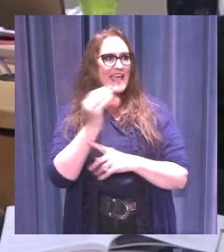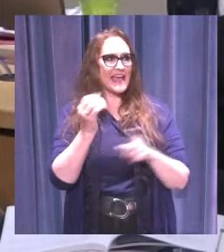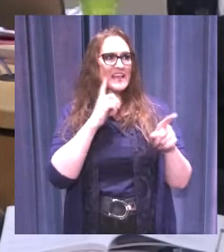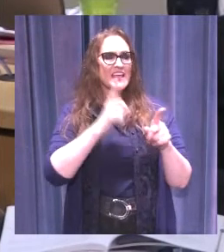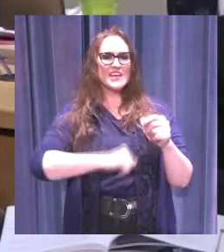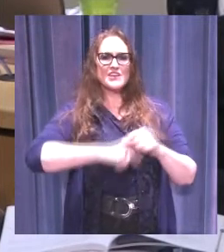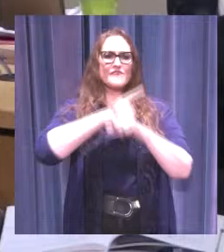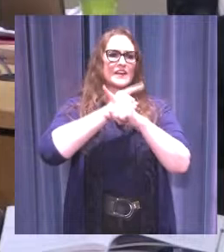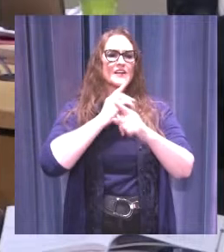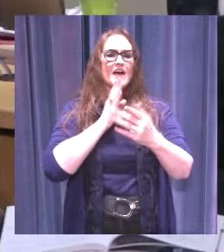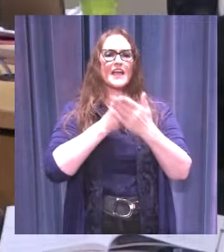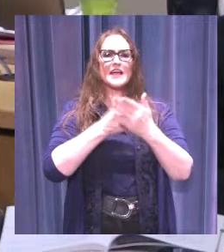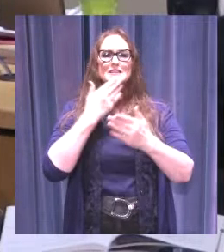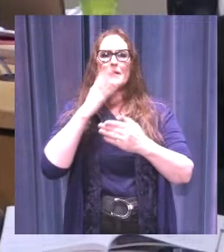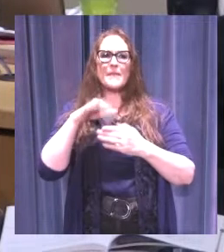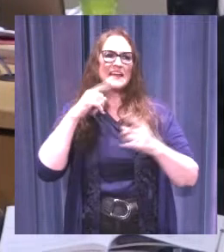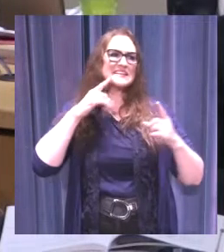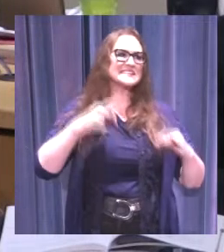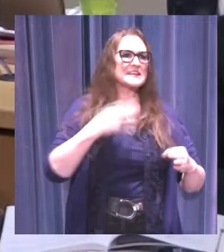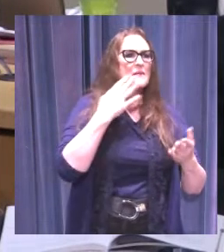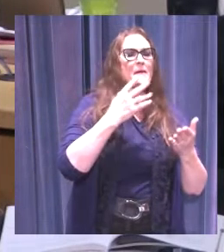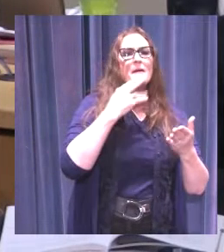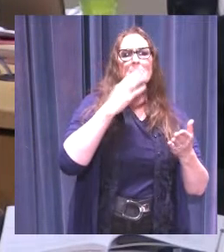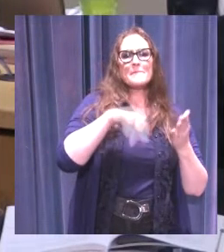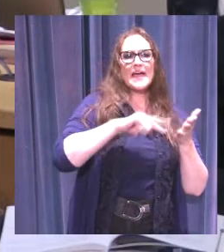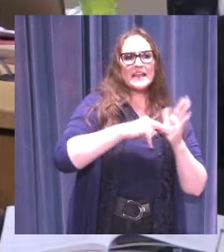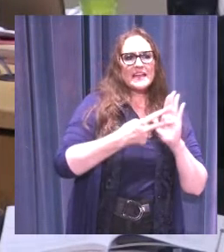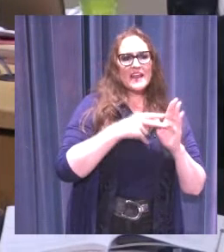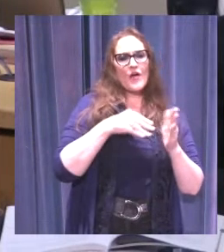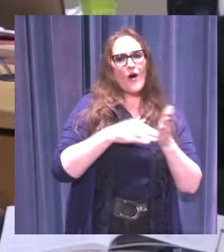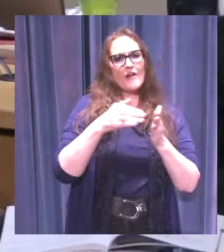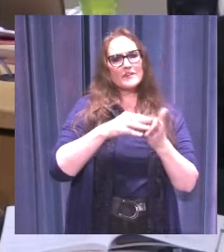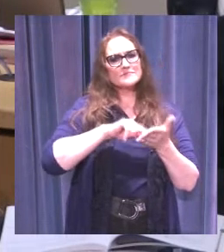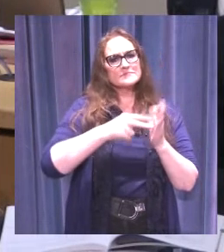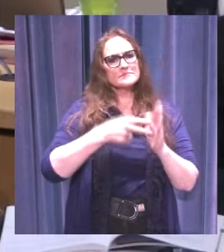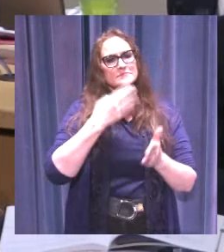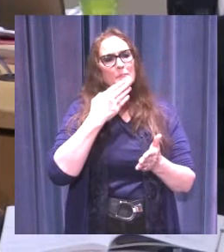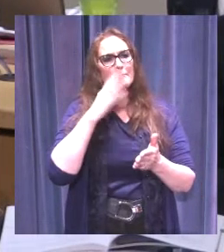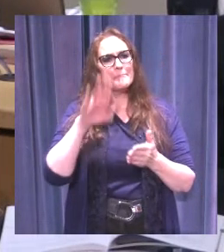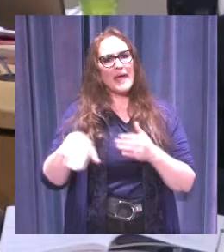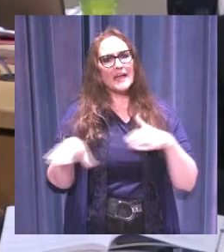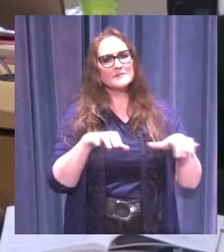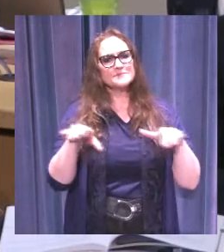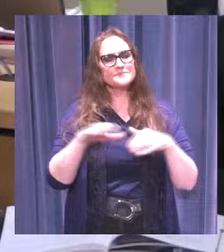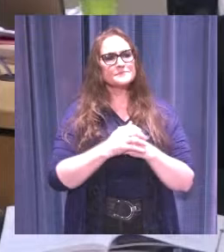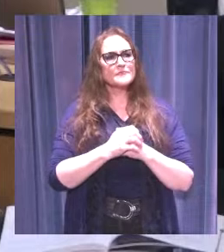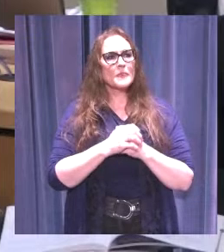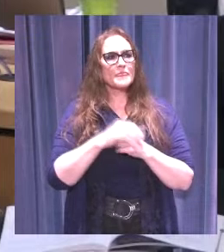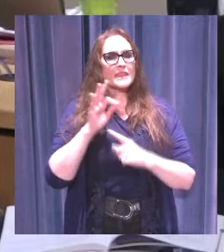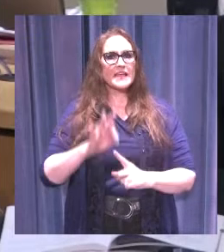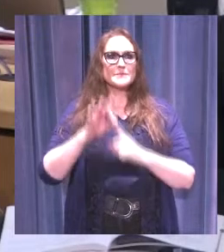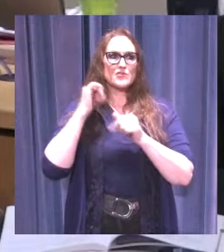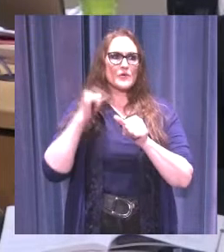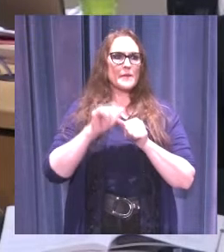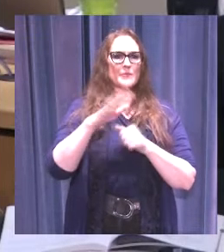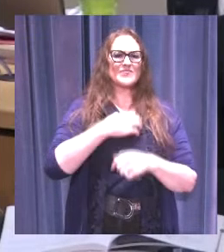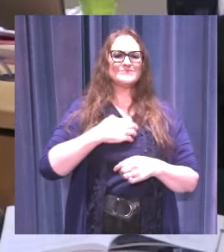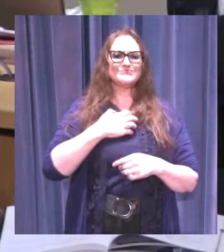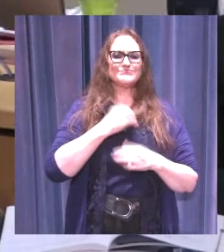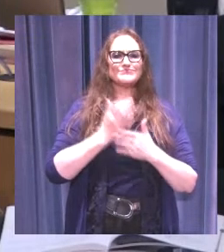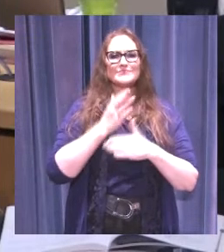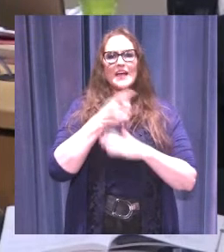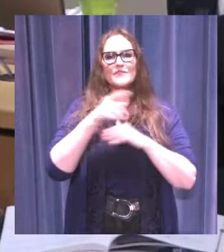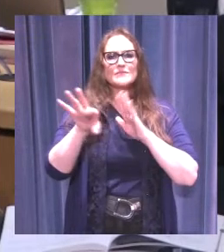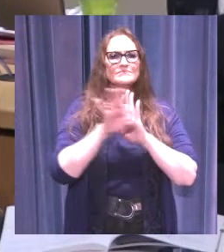against bad intent, bad decision, and what he often implied was bad conduct. I especially remember Mr. Everman's disgust after the appointment